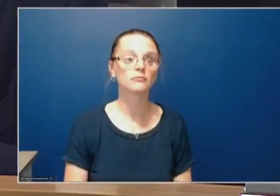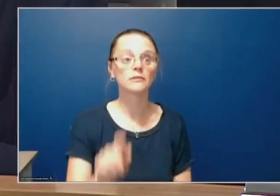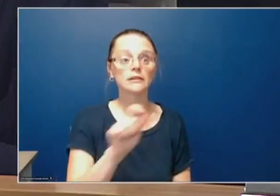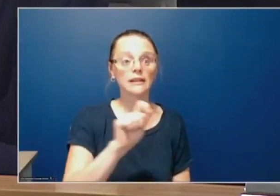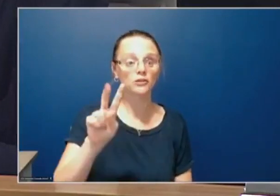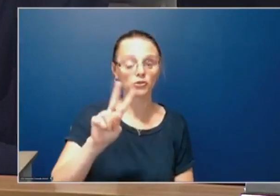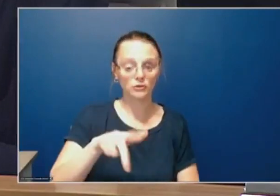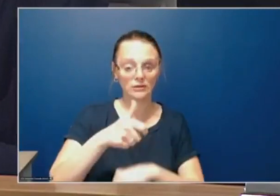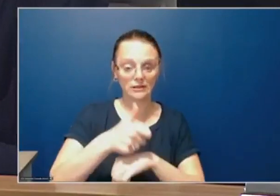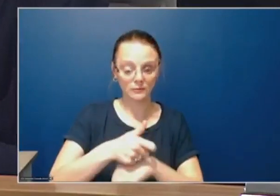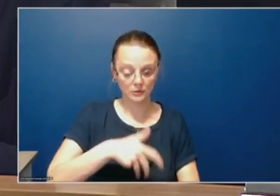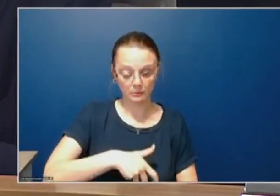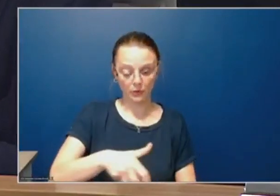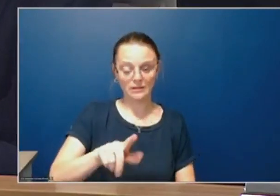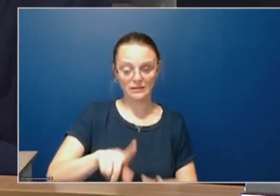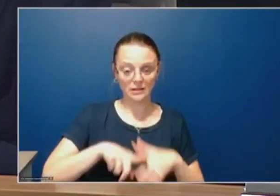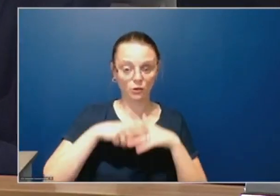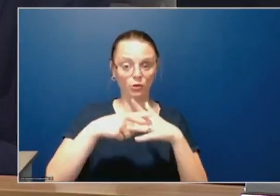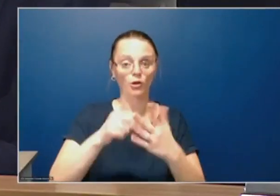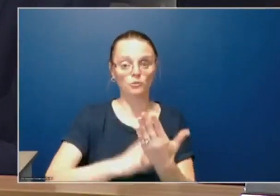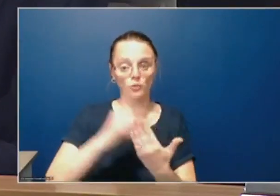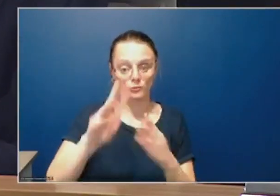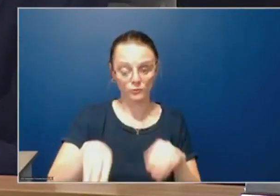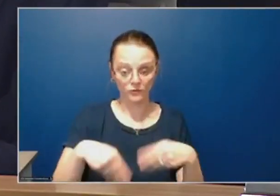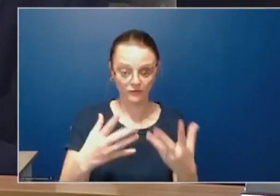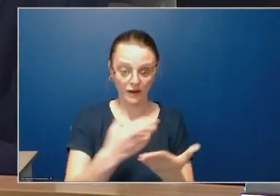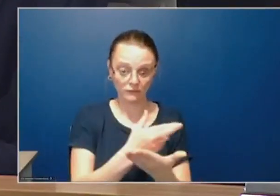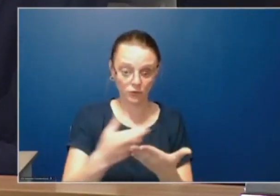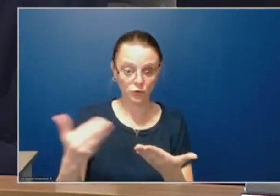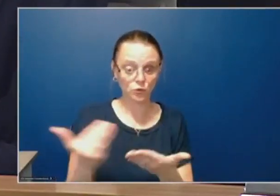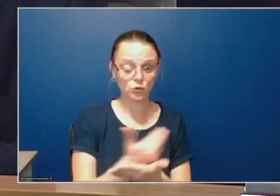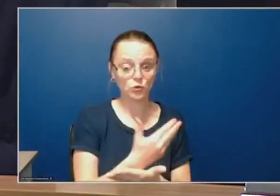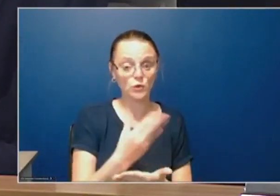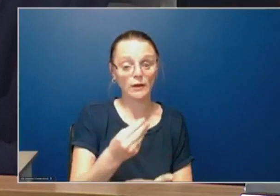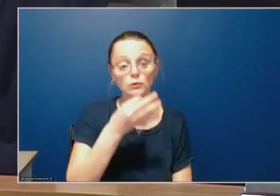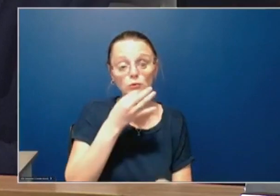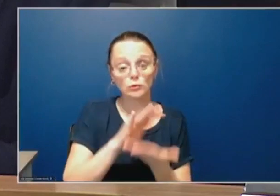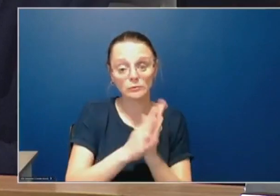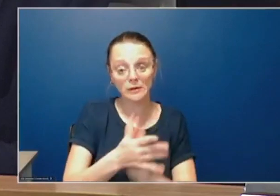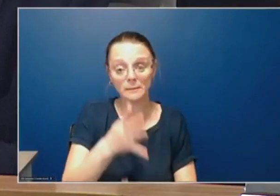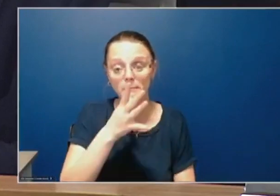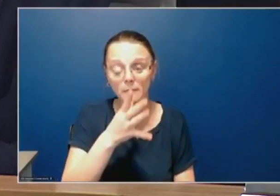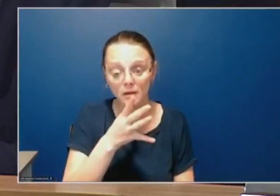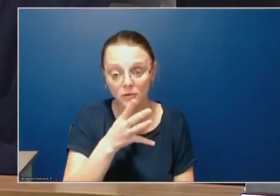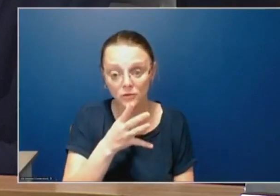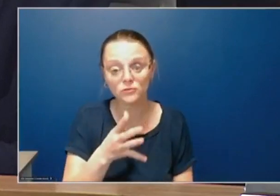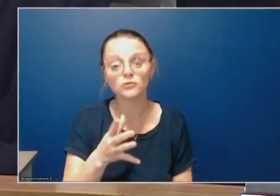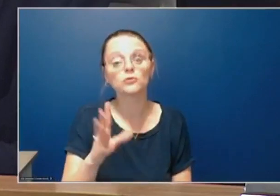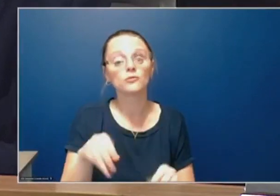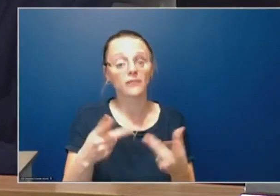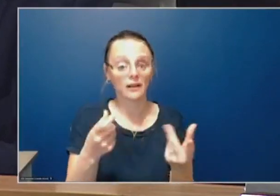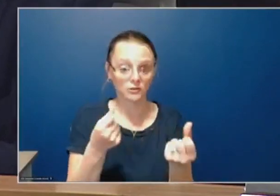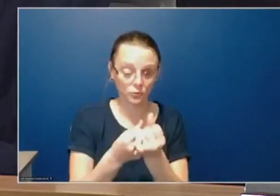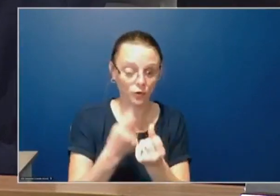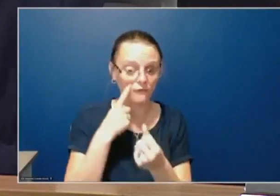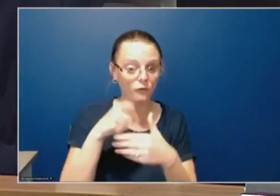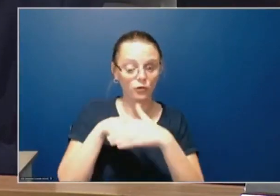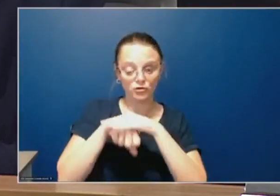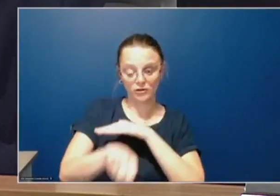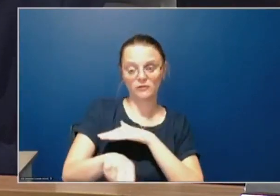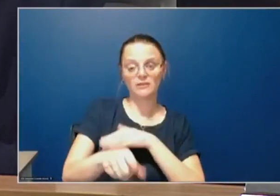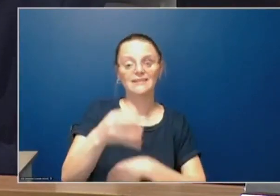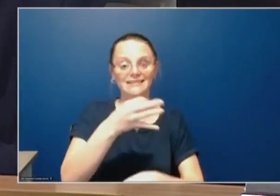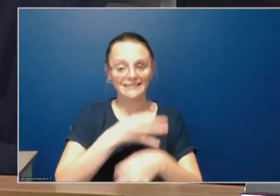Pregnancy Launch Program to provide resources to new and expecting mothers in an effort to provide support for childbirth as an alternative